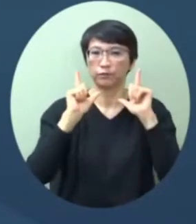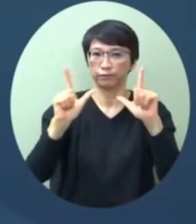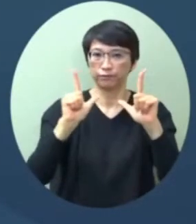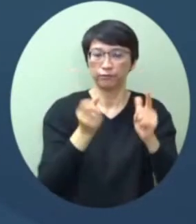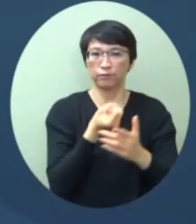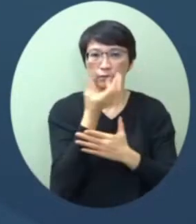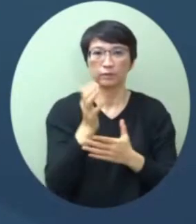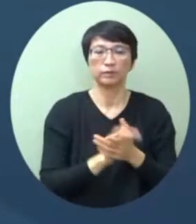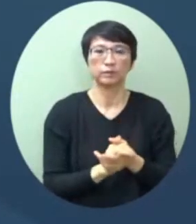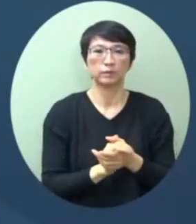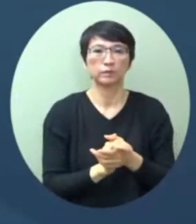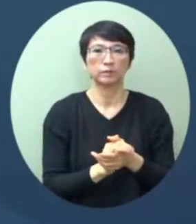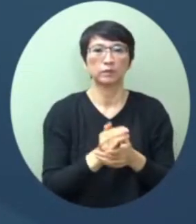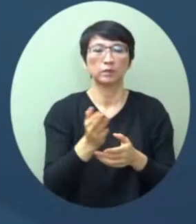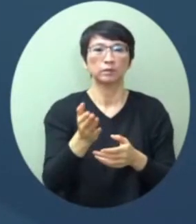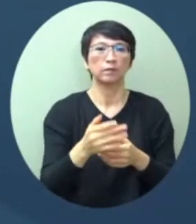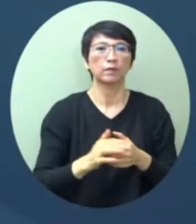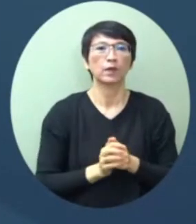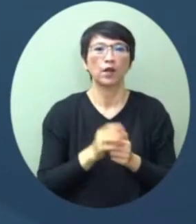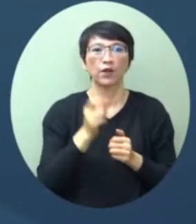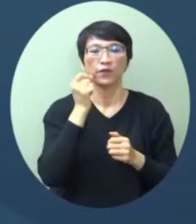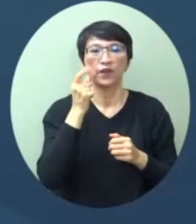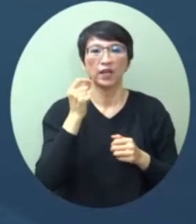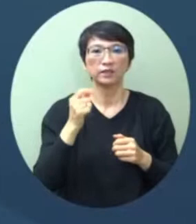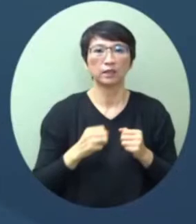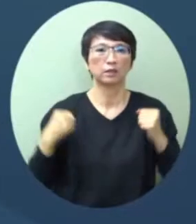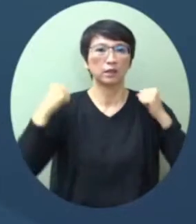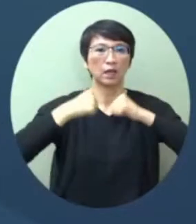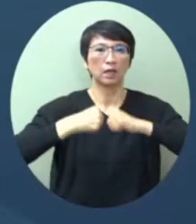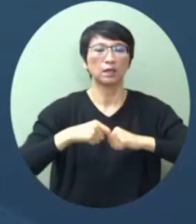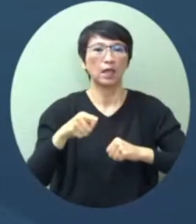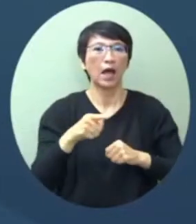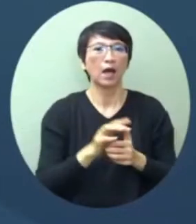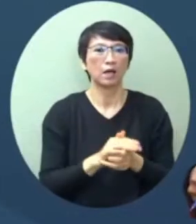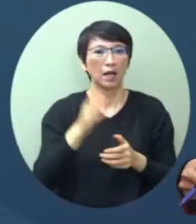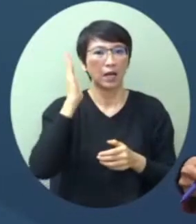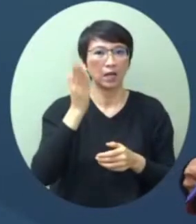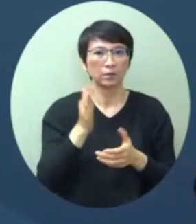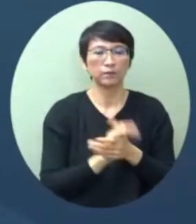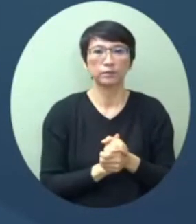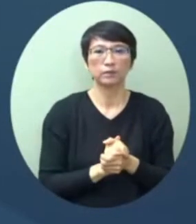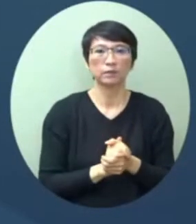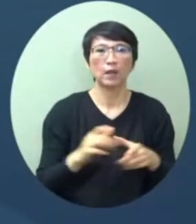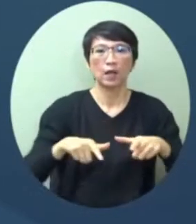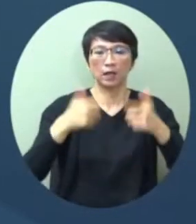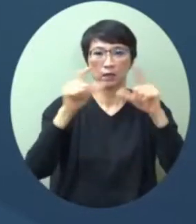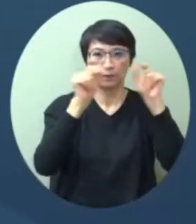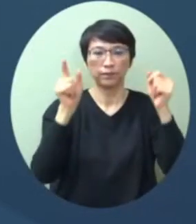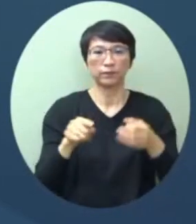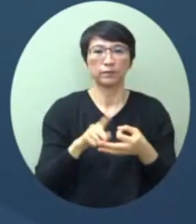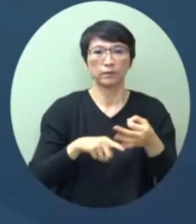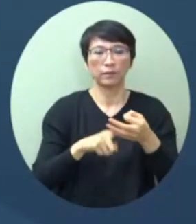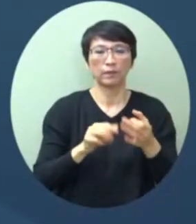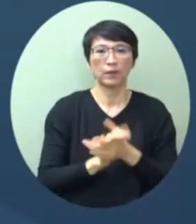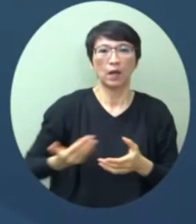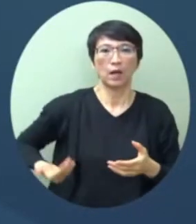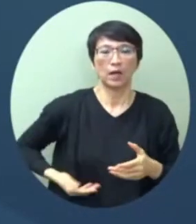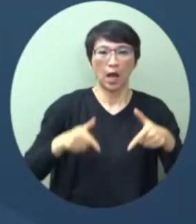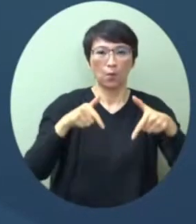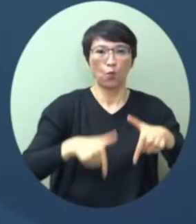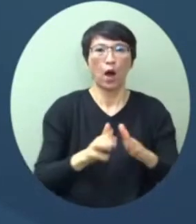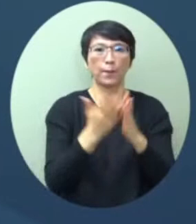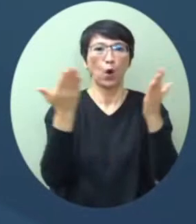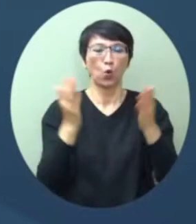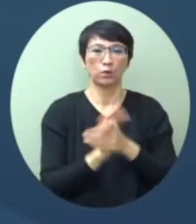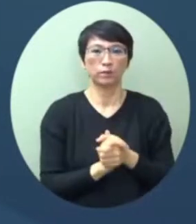put your questions to the CE. The gentleman in the front. South China Morning Post. So,